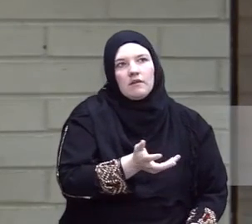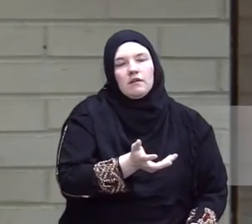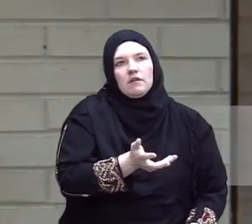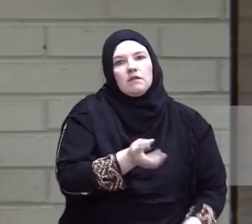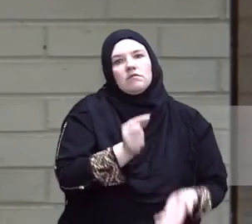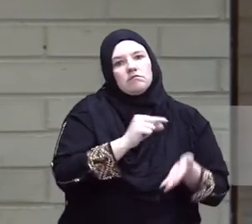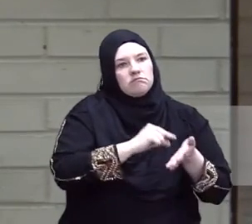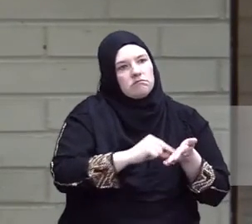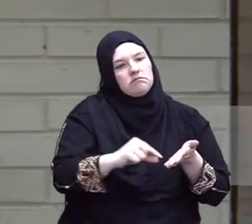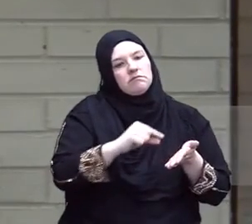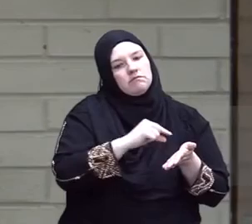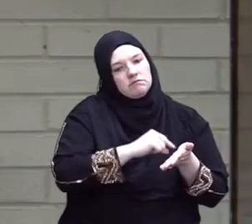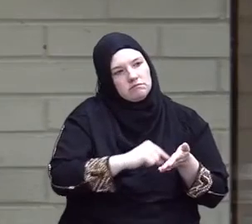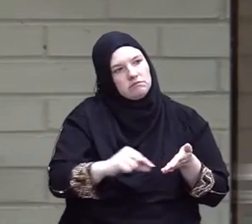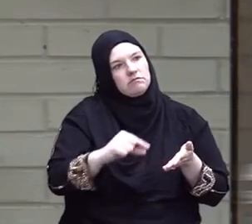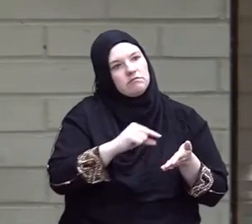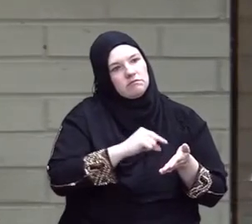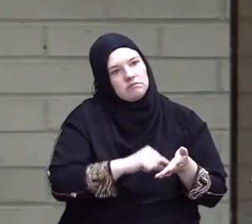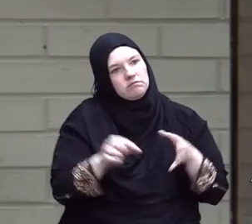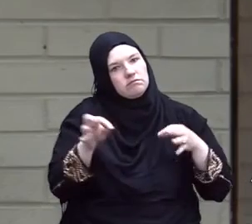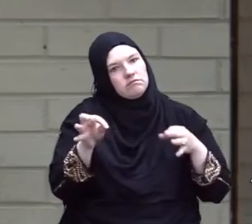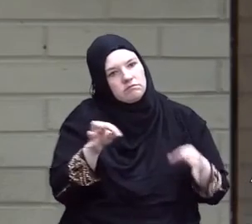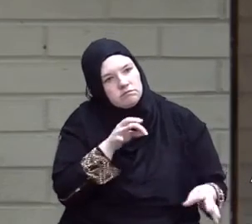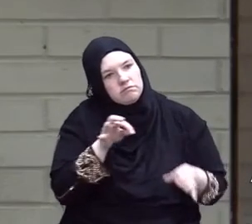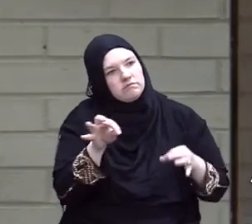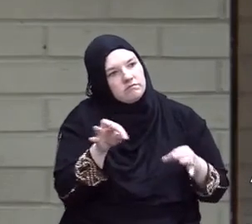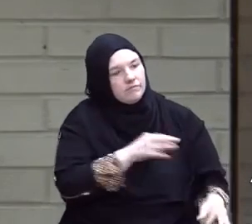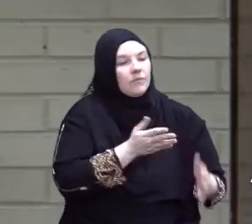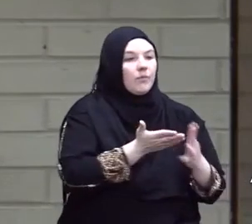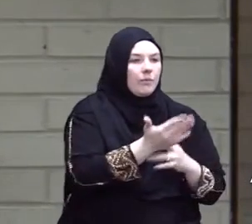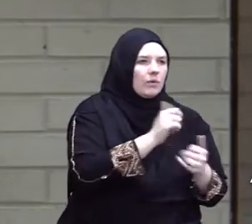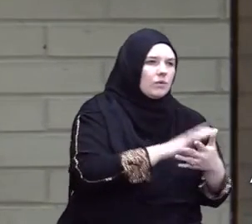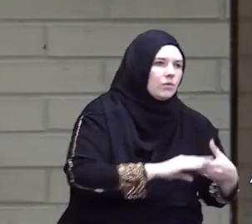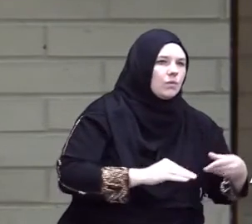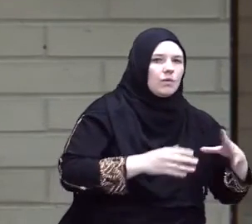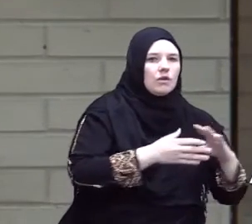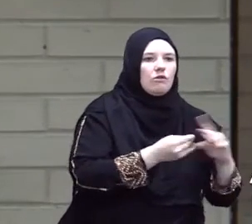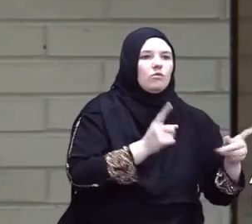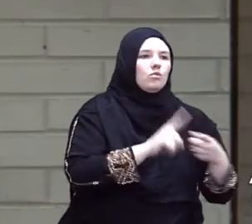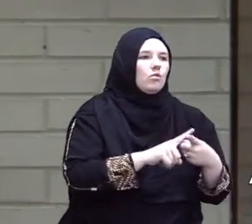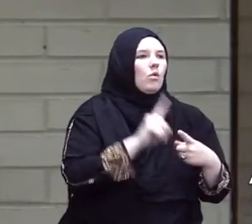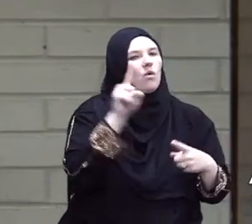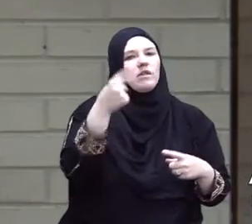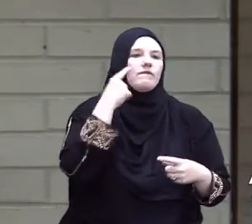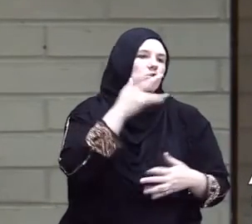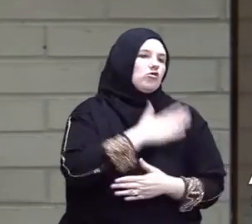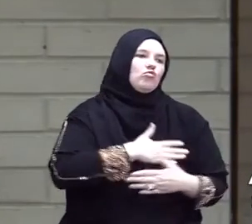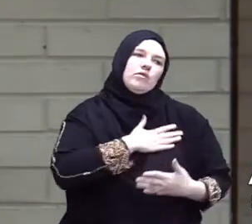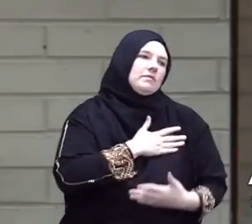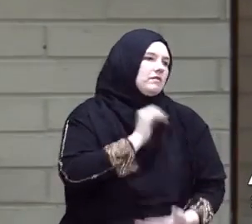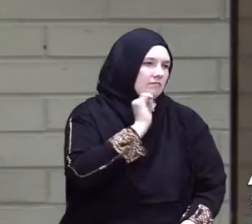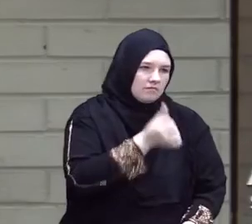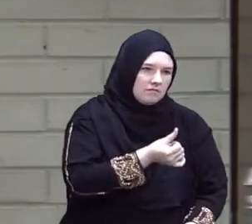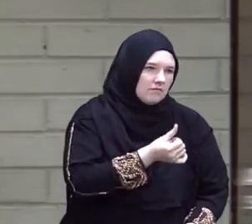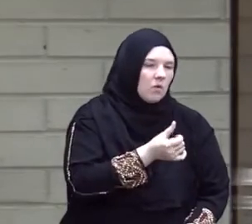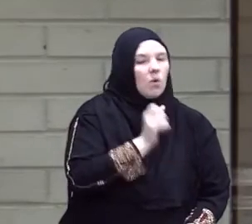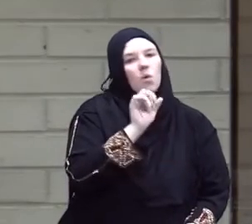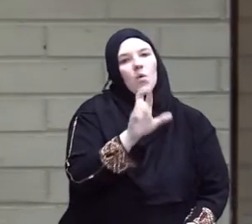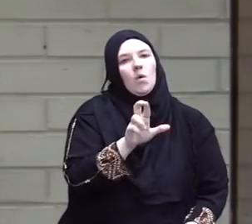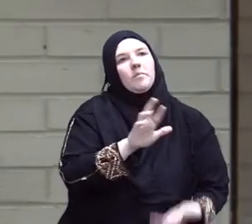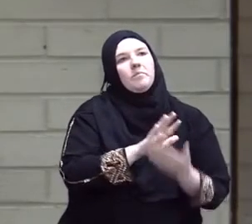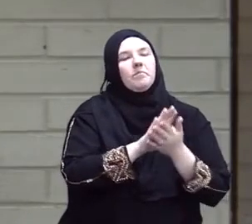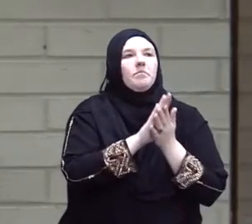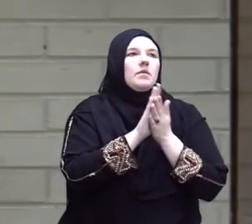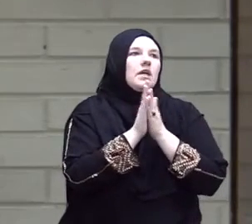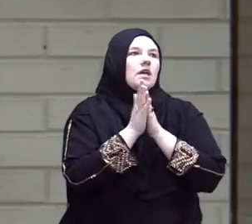these ayat and stories to entertain ourselves. or